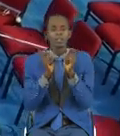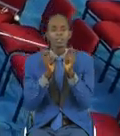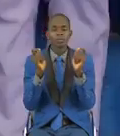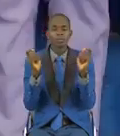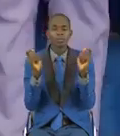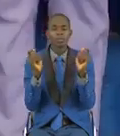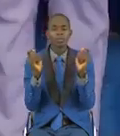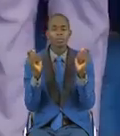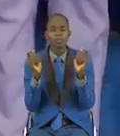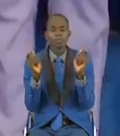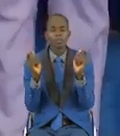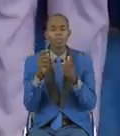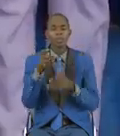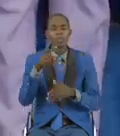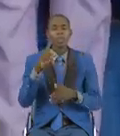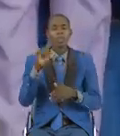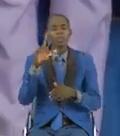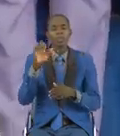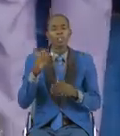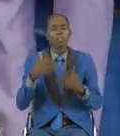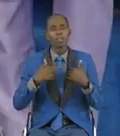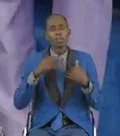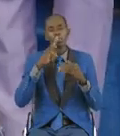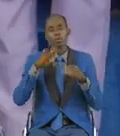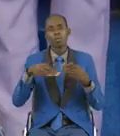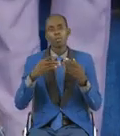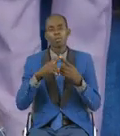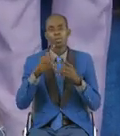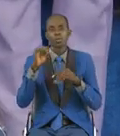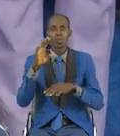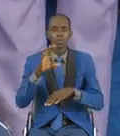Portals have been opened to the church.